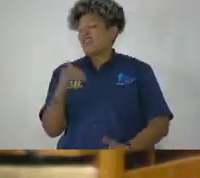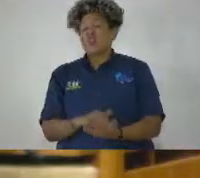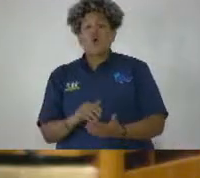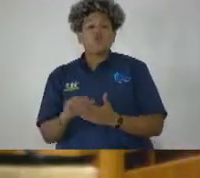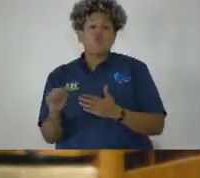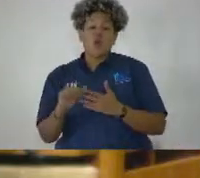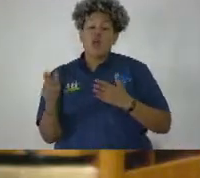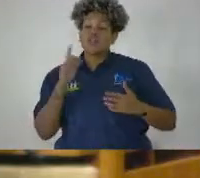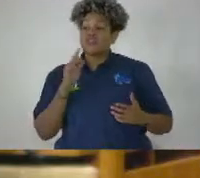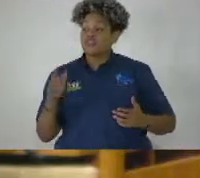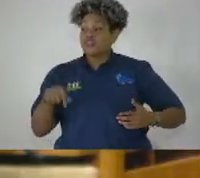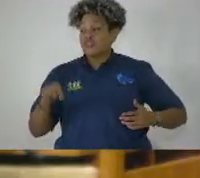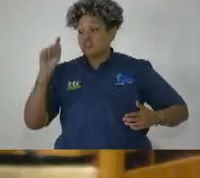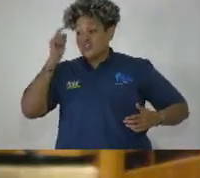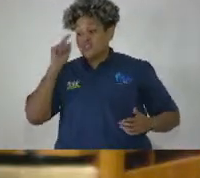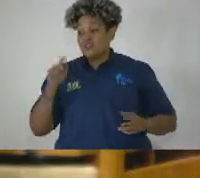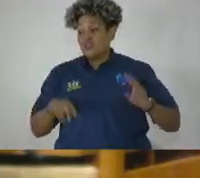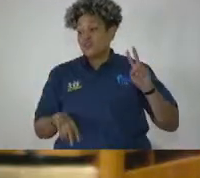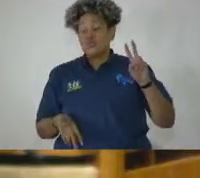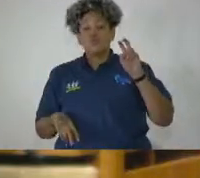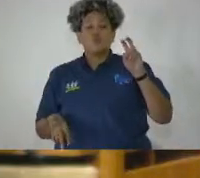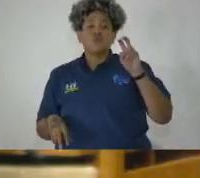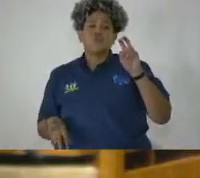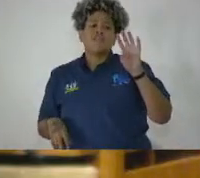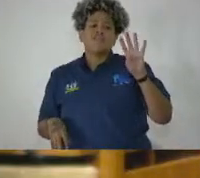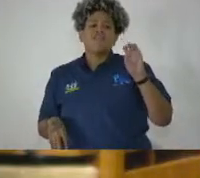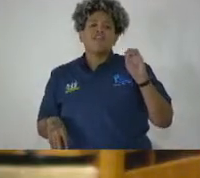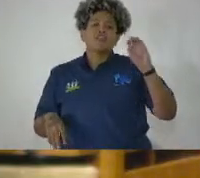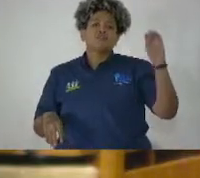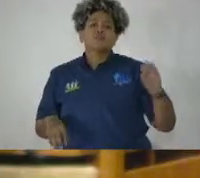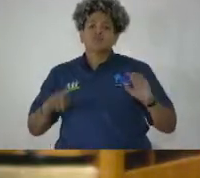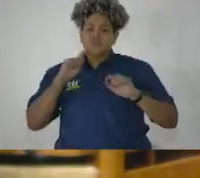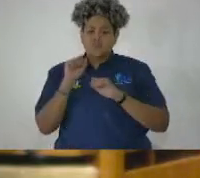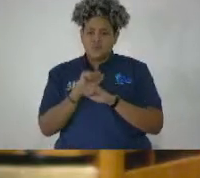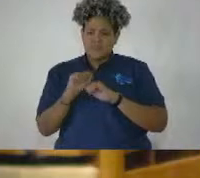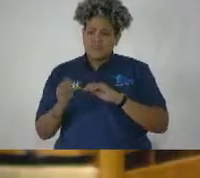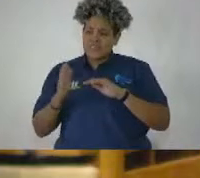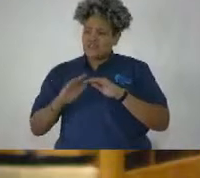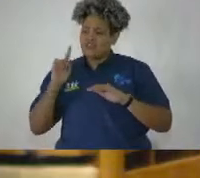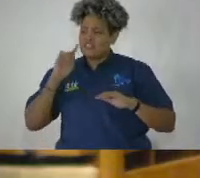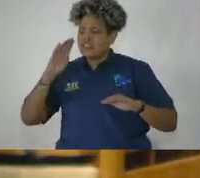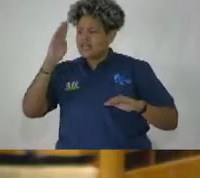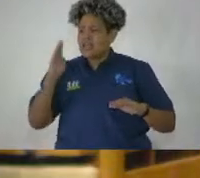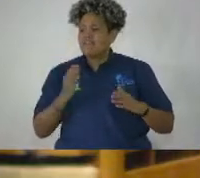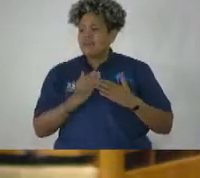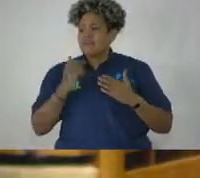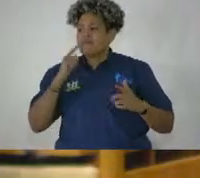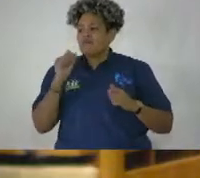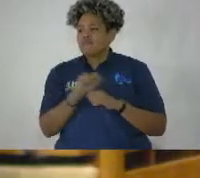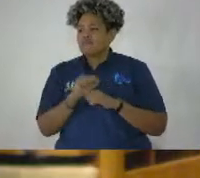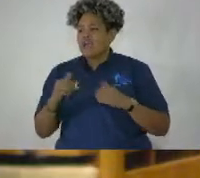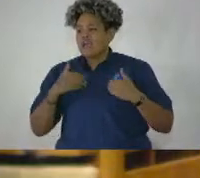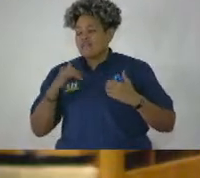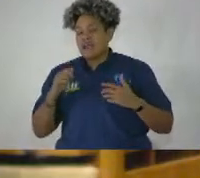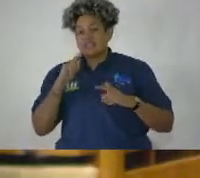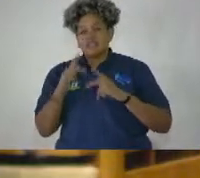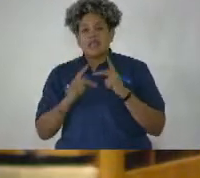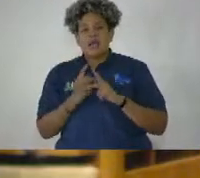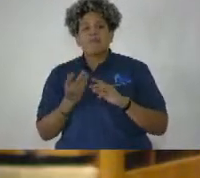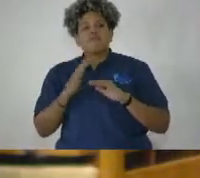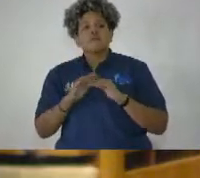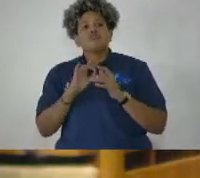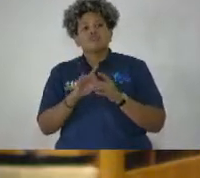$15,000 under this government, 240% increase. Never before have we had that in